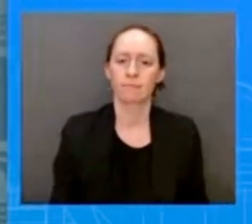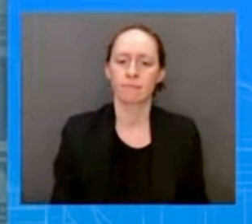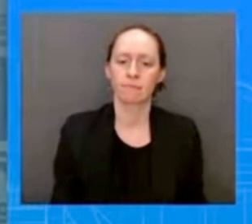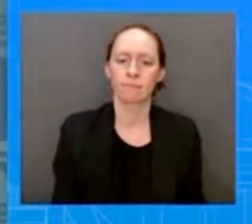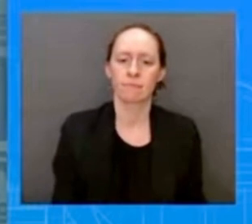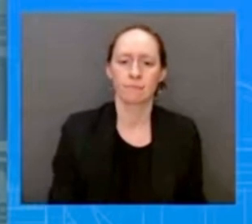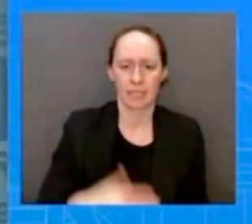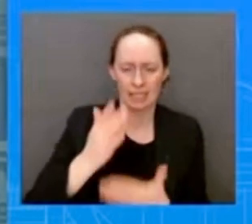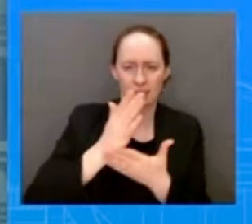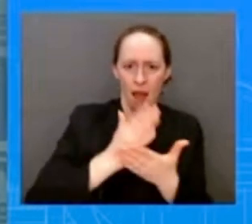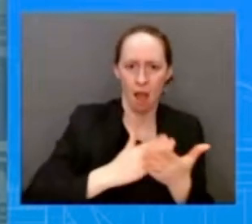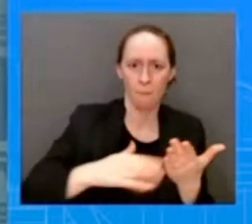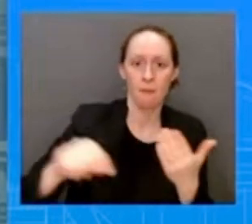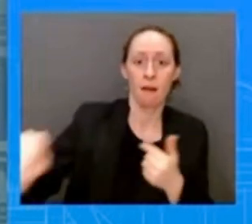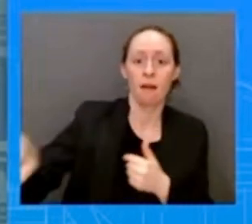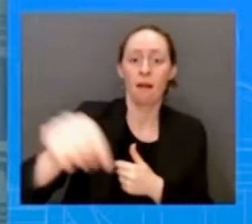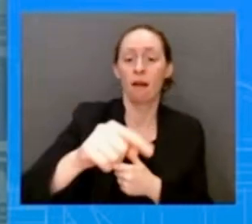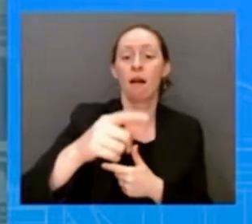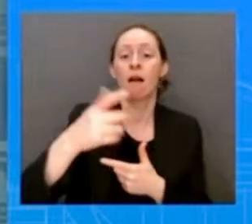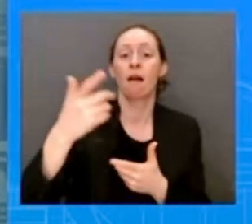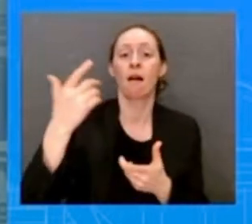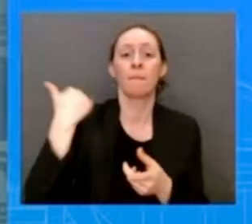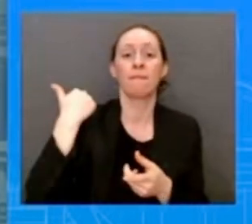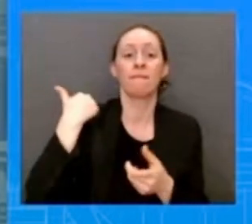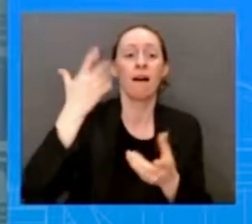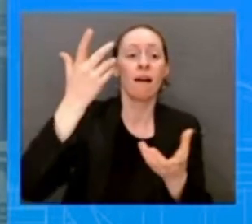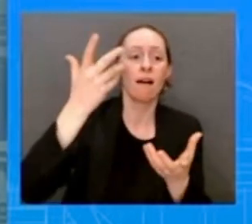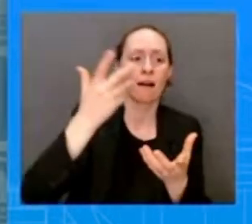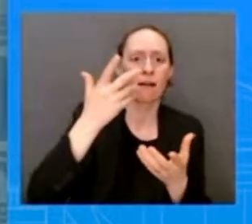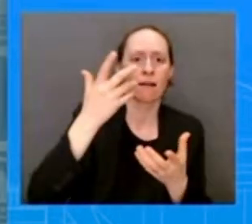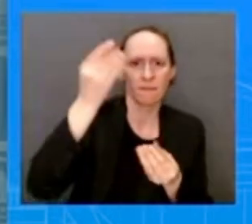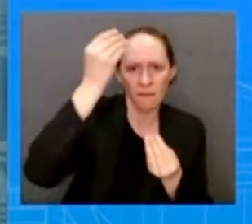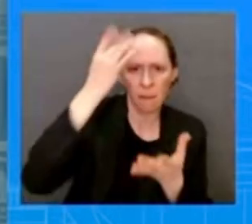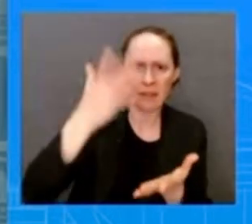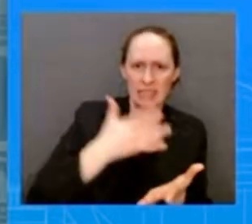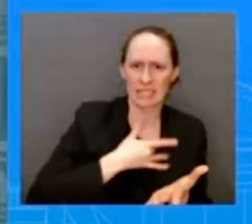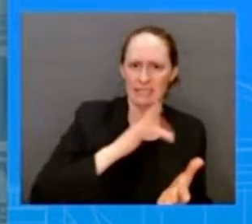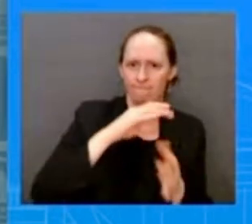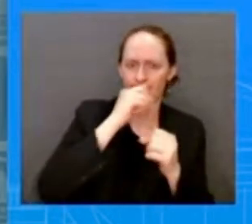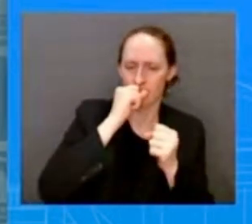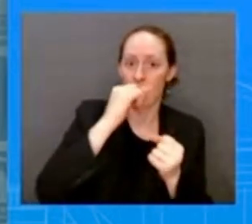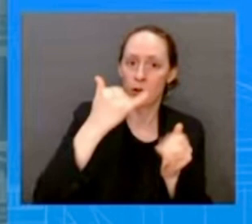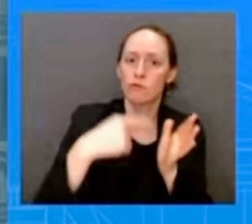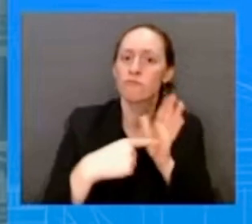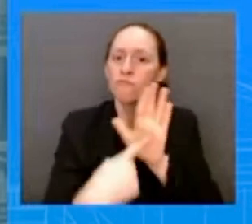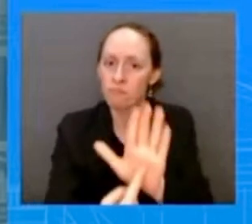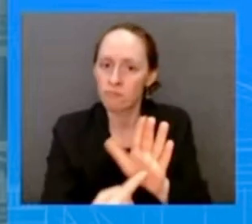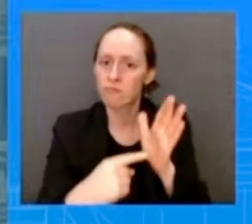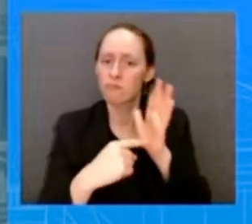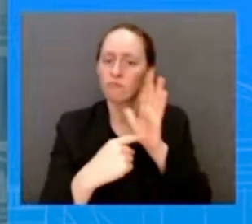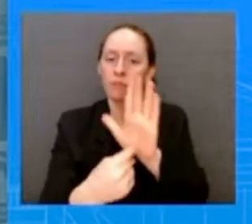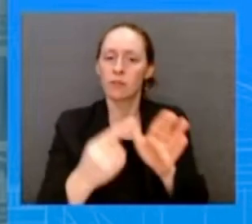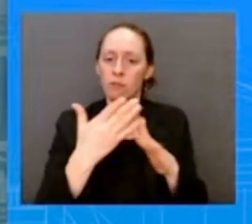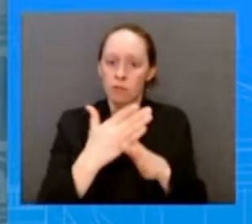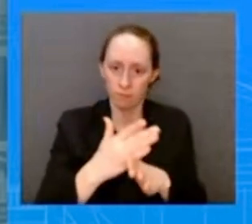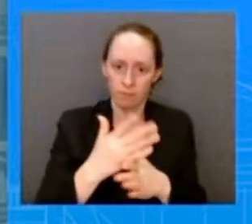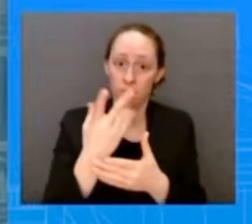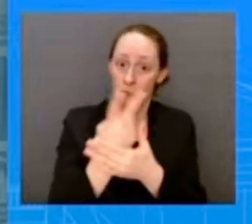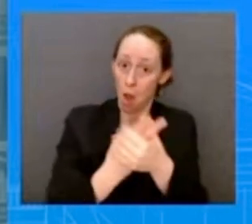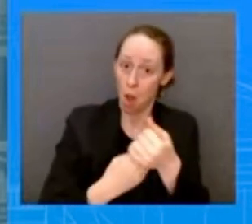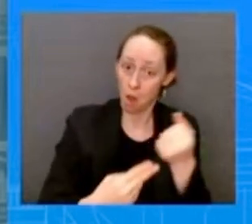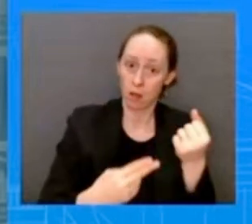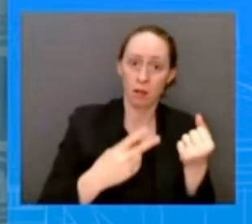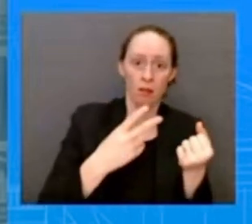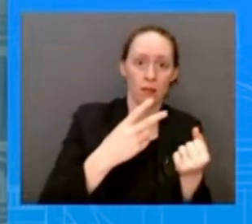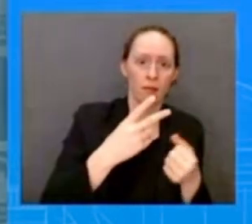consistent briefings to members of Congress in a classified and unclassified setting in just recent weeks on what the origins of